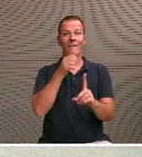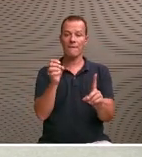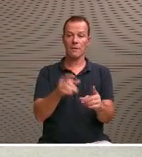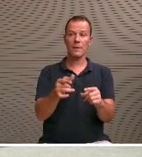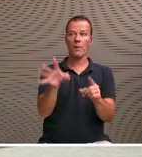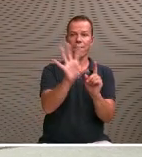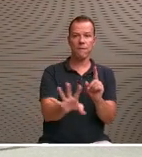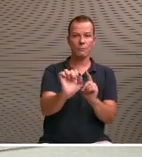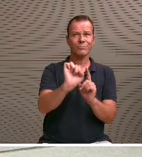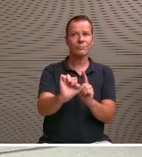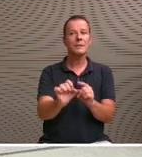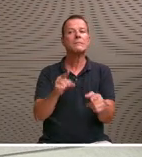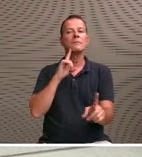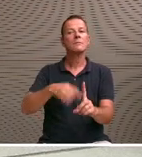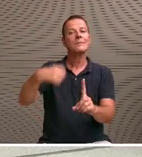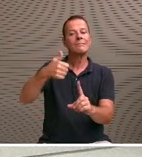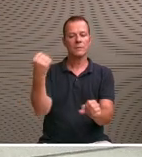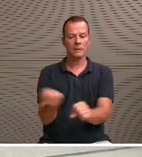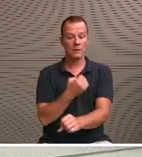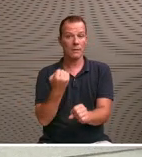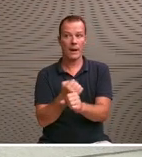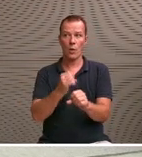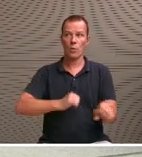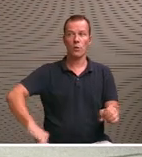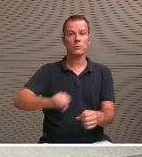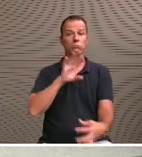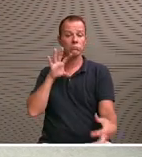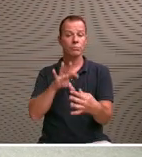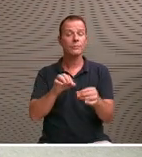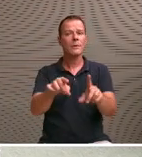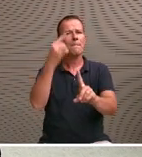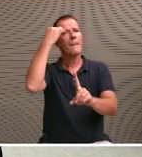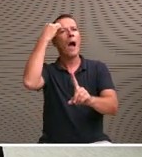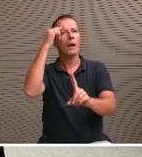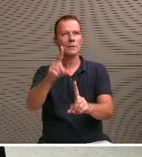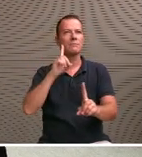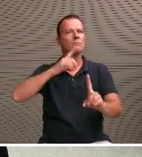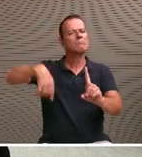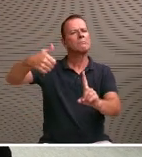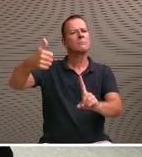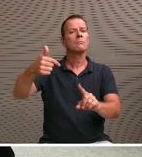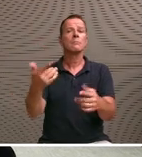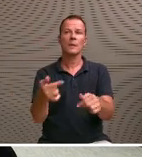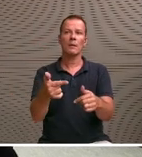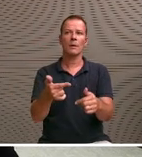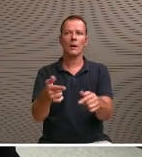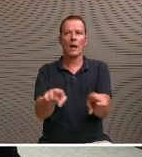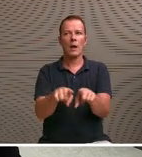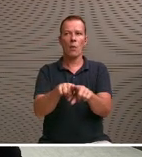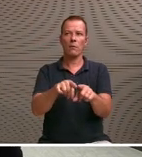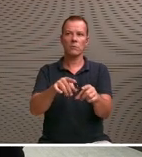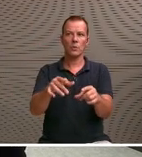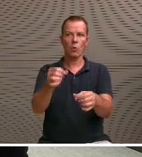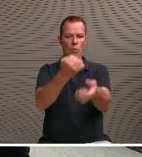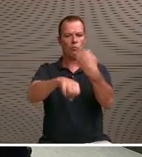that we have done, and so we think it's empirical, but this is a fast-moving arena, and so I'm humble enough to say that we